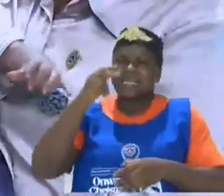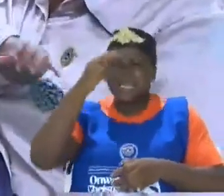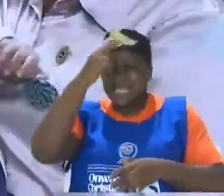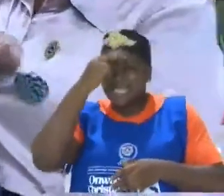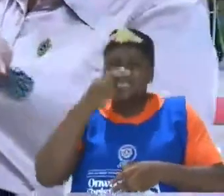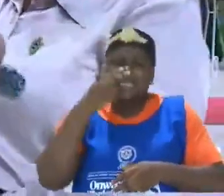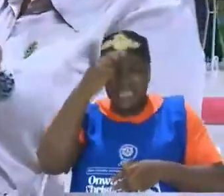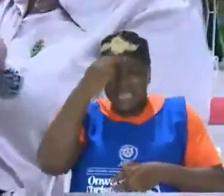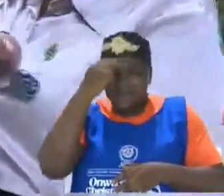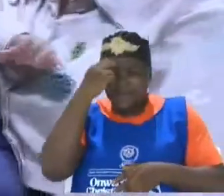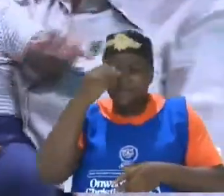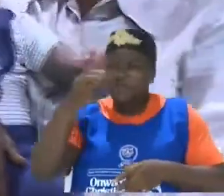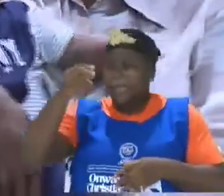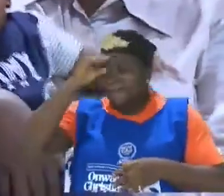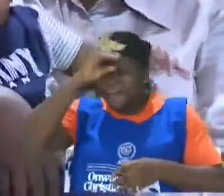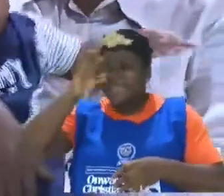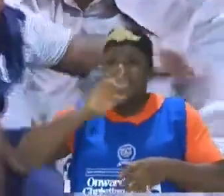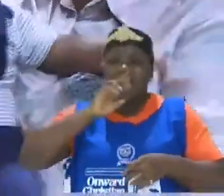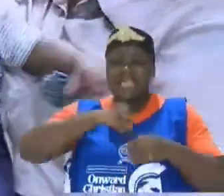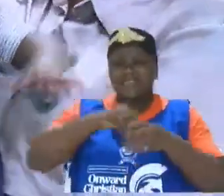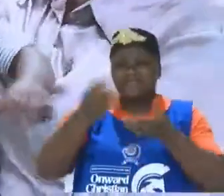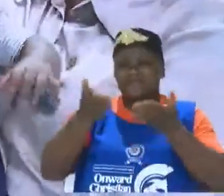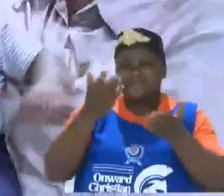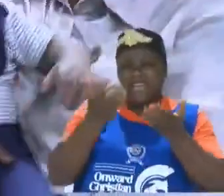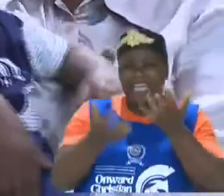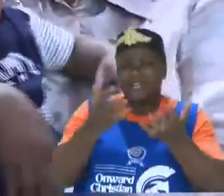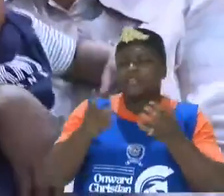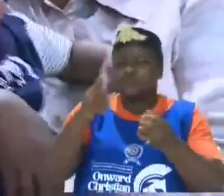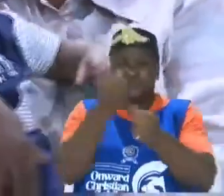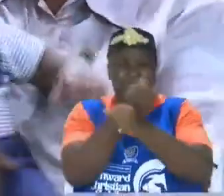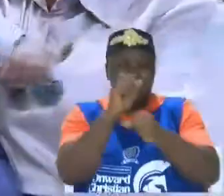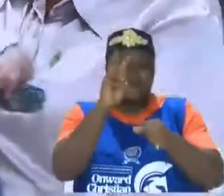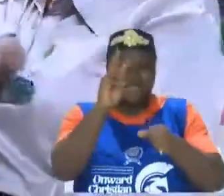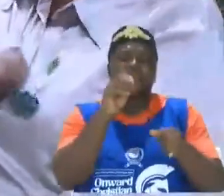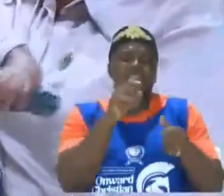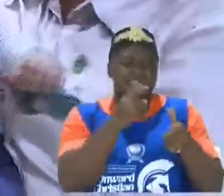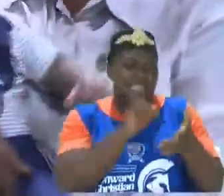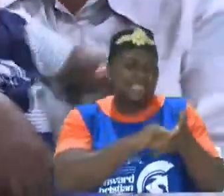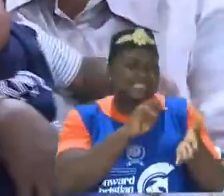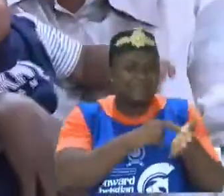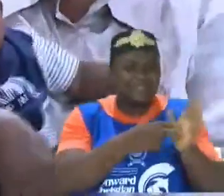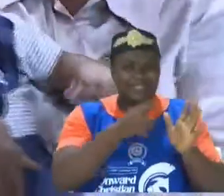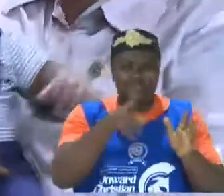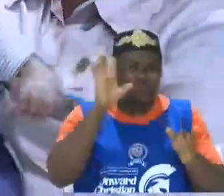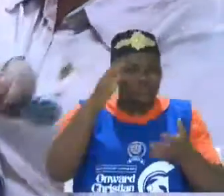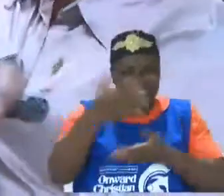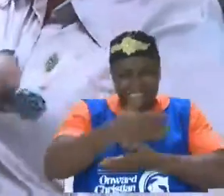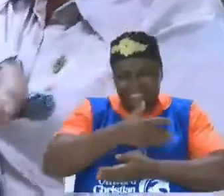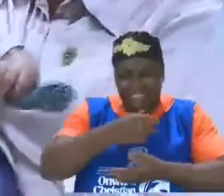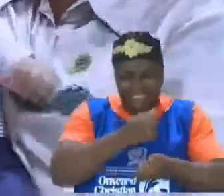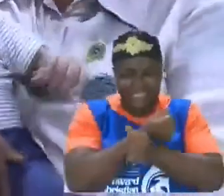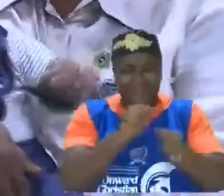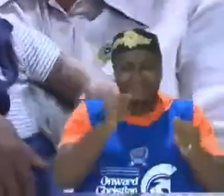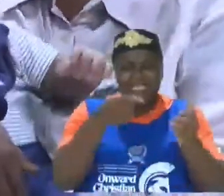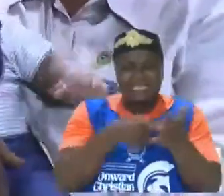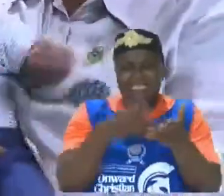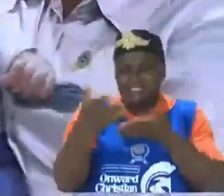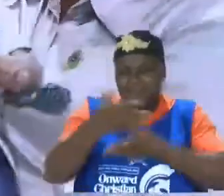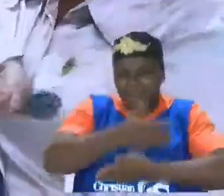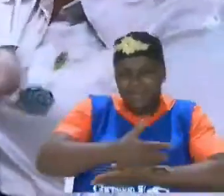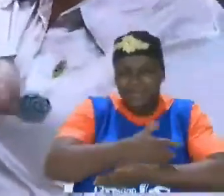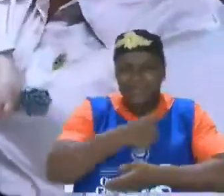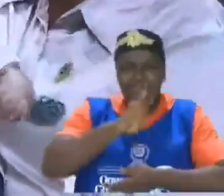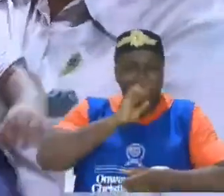fire, and you saved them. That means that you are going to save this baby. You are shielding this baby with